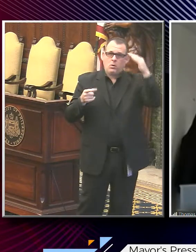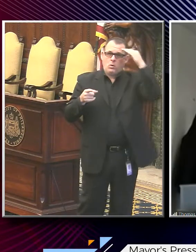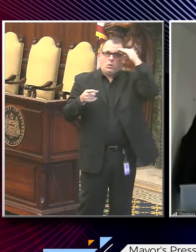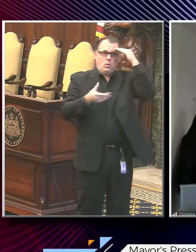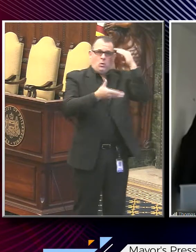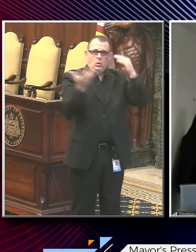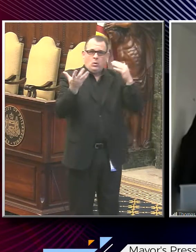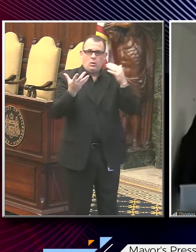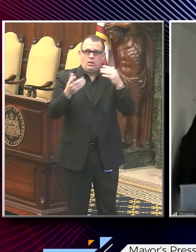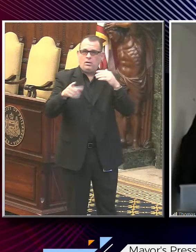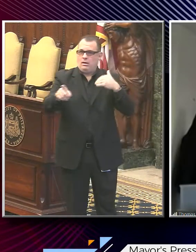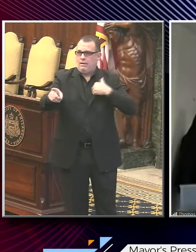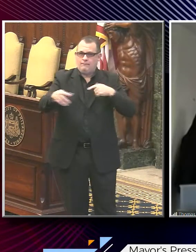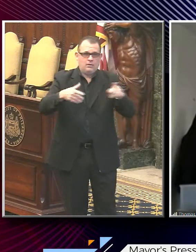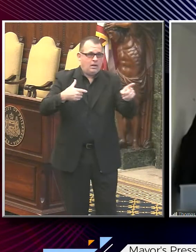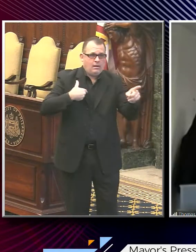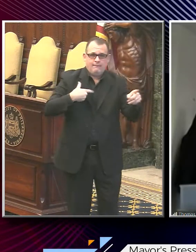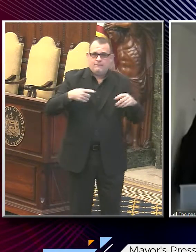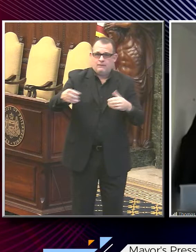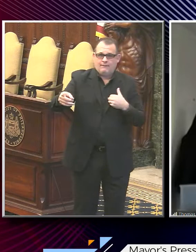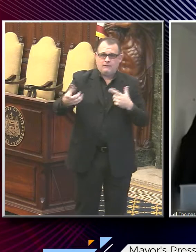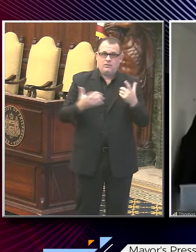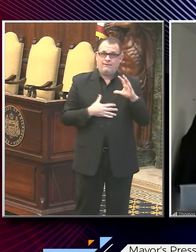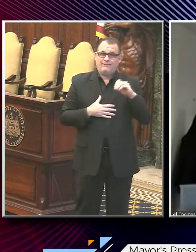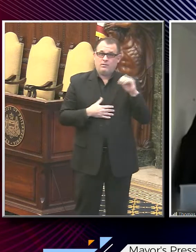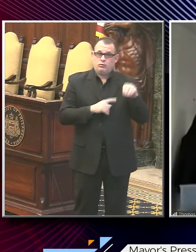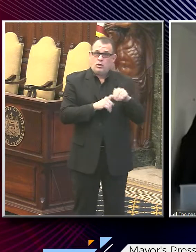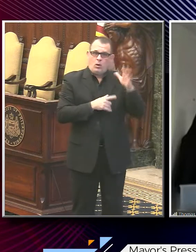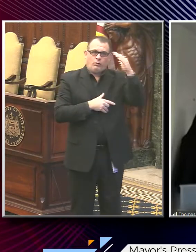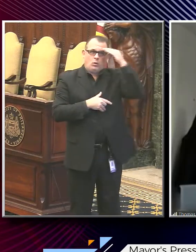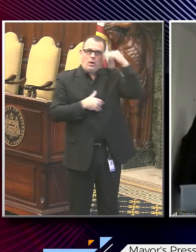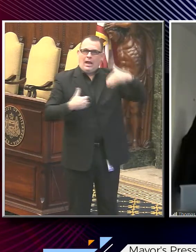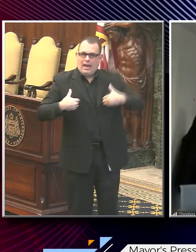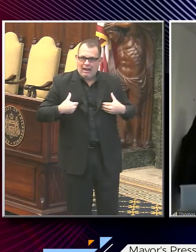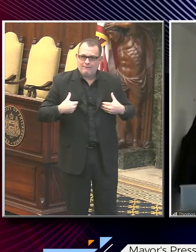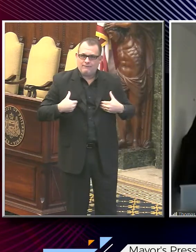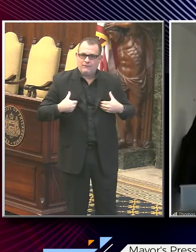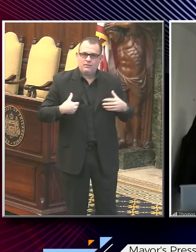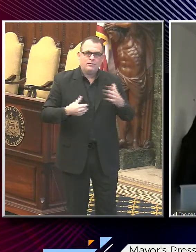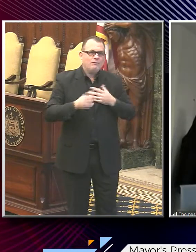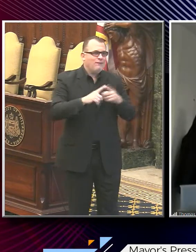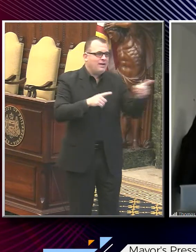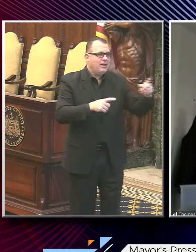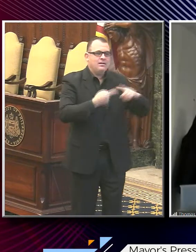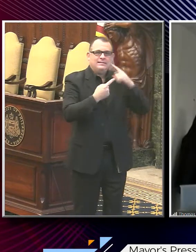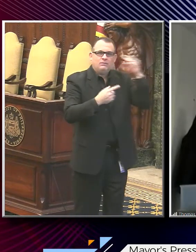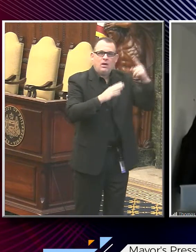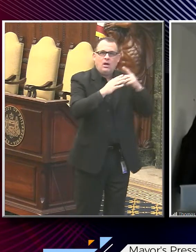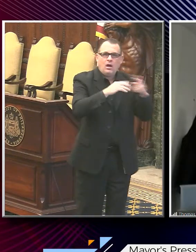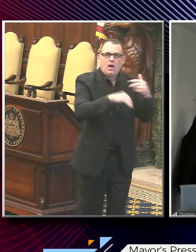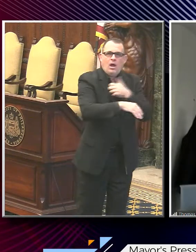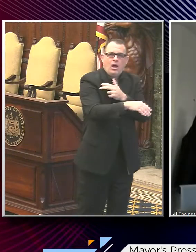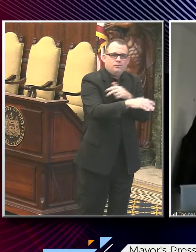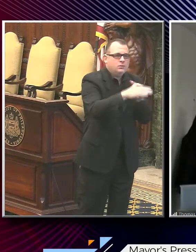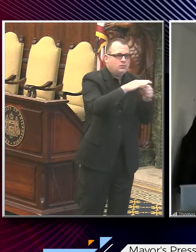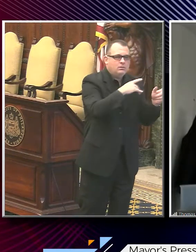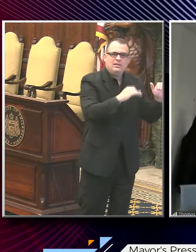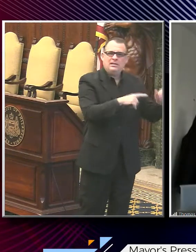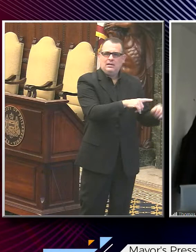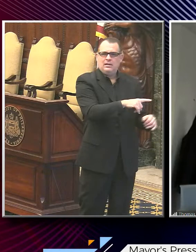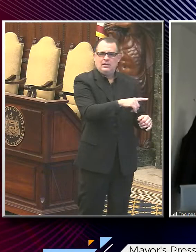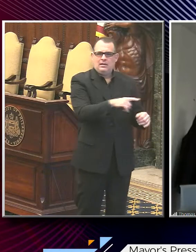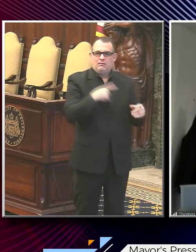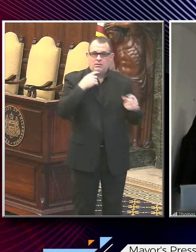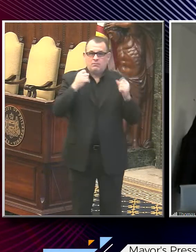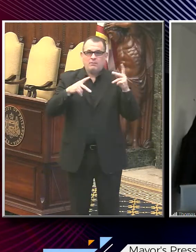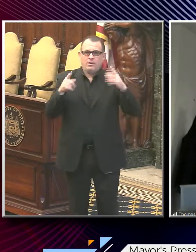half of Philadelphia residents know someone who's been hospitalized, and it's very common for Philadelphia residents to know someone who has died. Unfortunately,